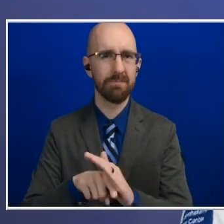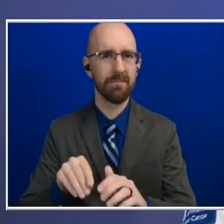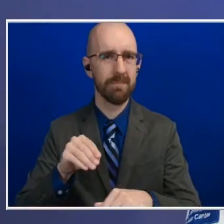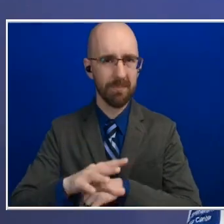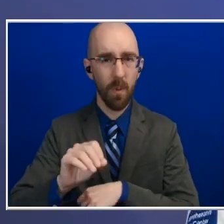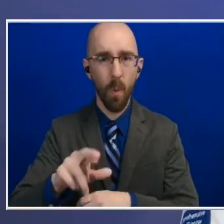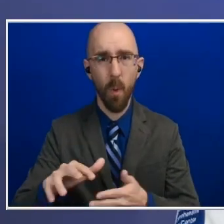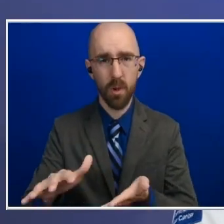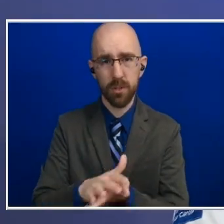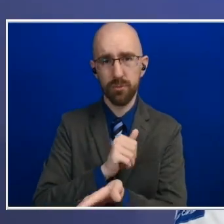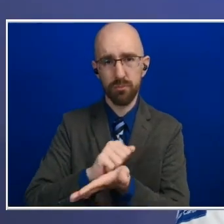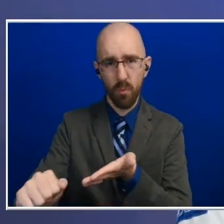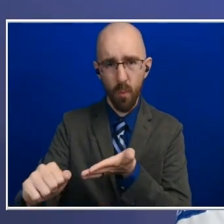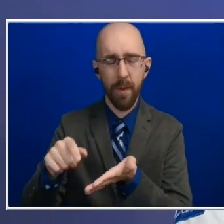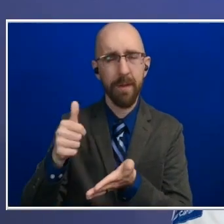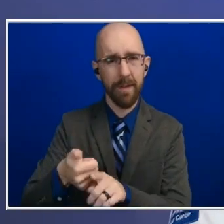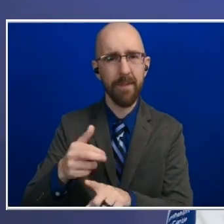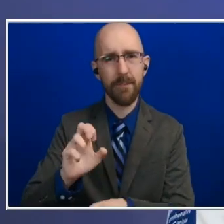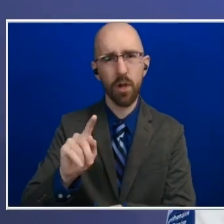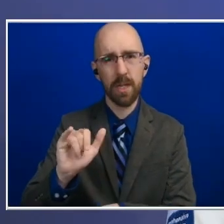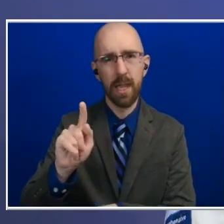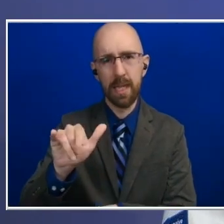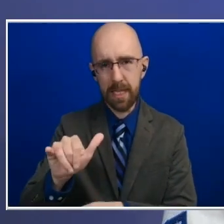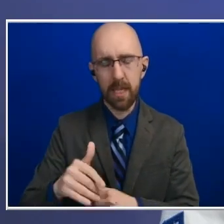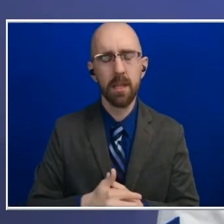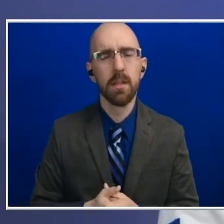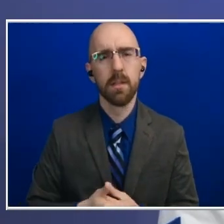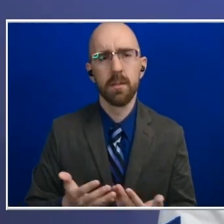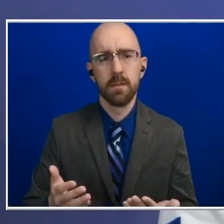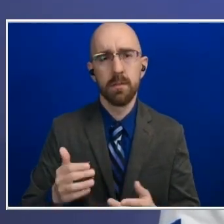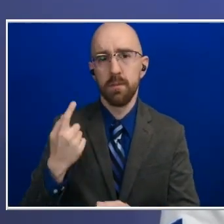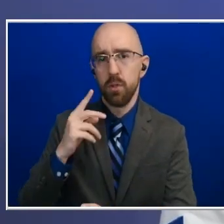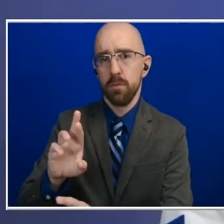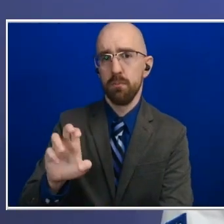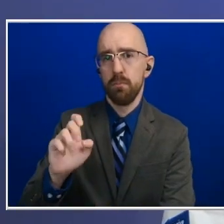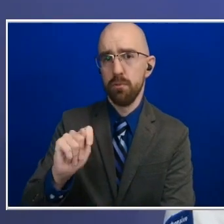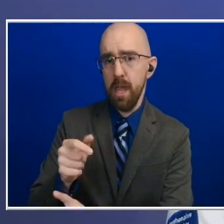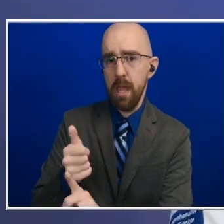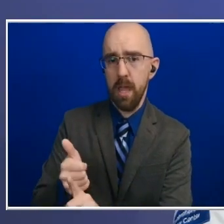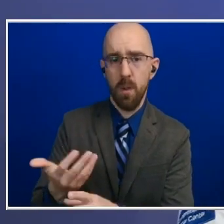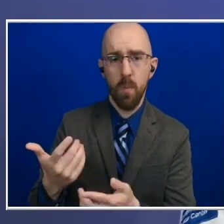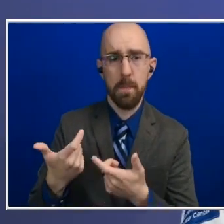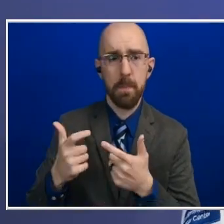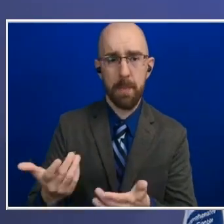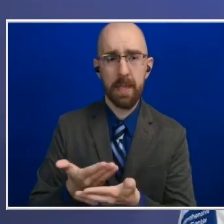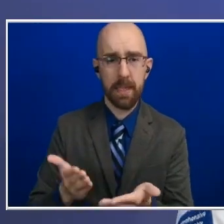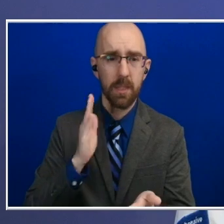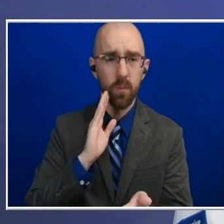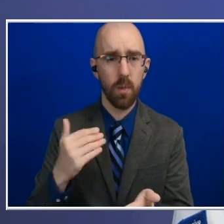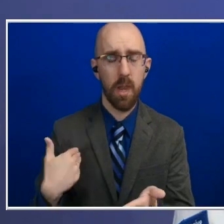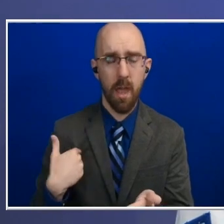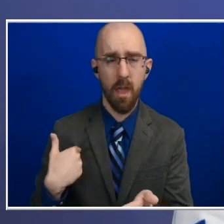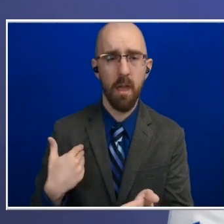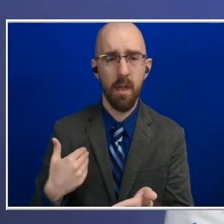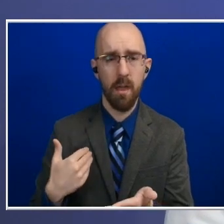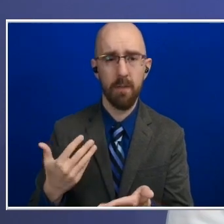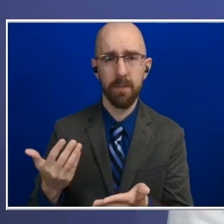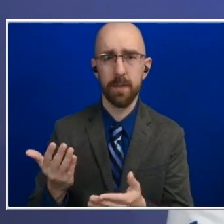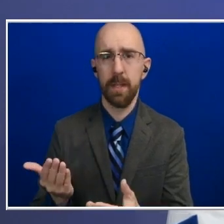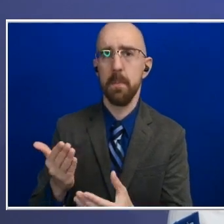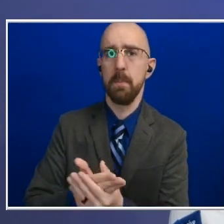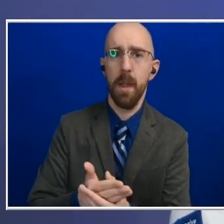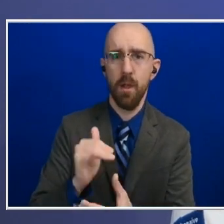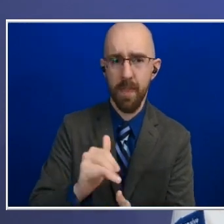patient's fertility. In Bret's case, the major things that would have contributed to impaired fertility would be